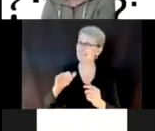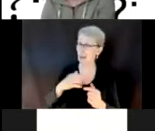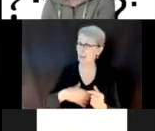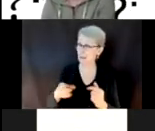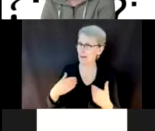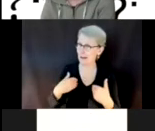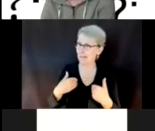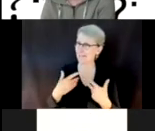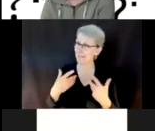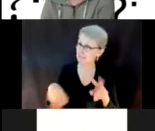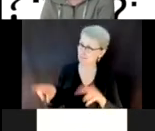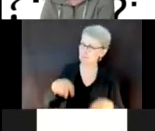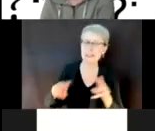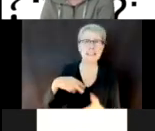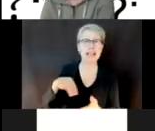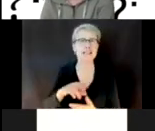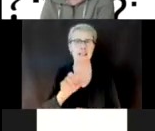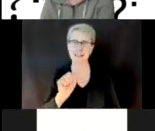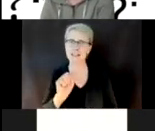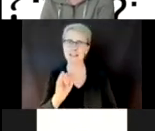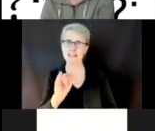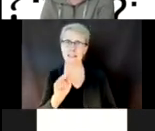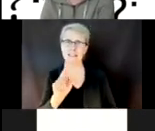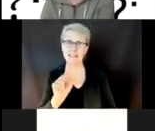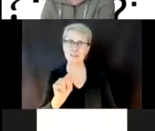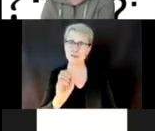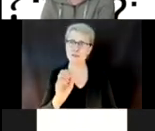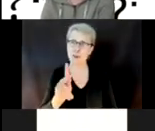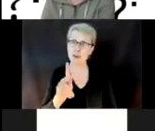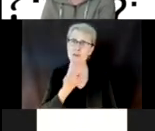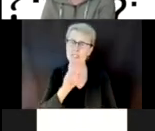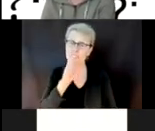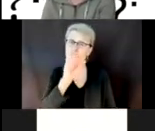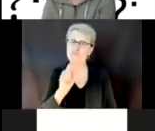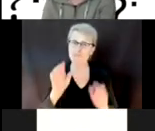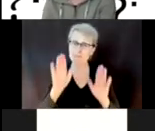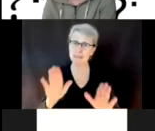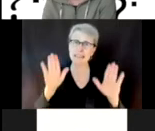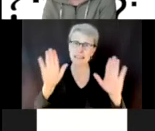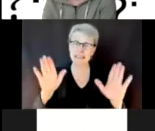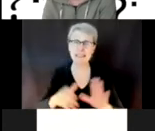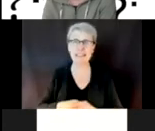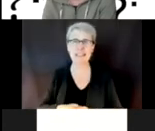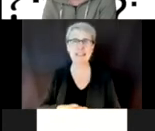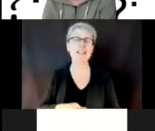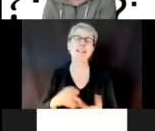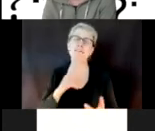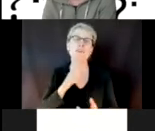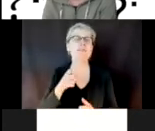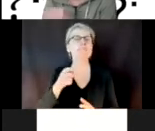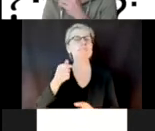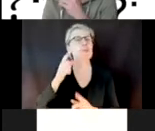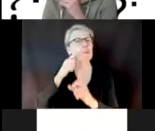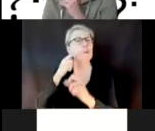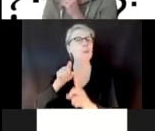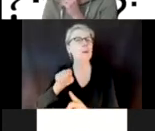Yeah, TikTok is amazing, and it can be, I think it's designed to be a fun channel. There's lots of brands